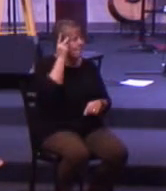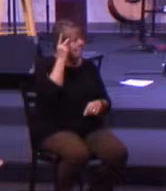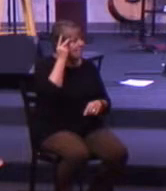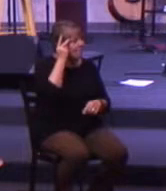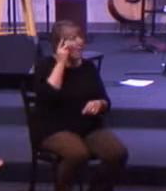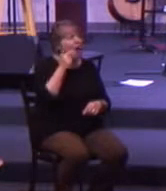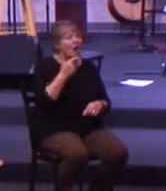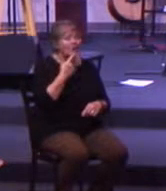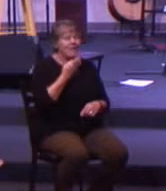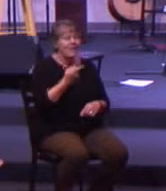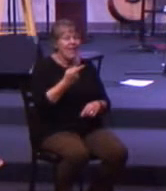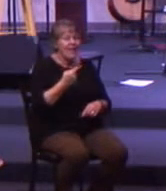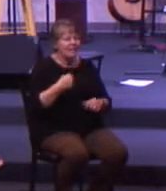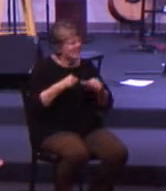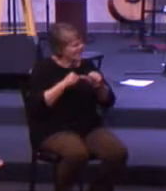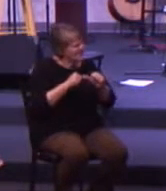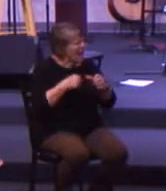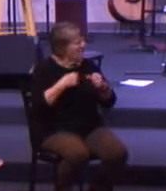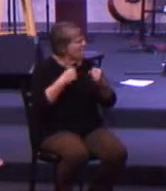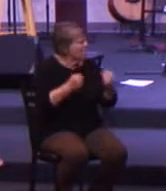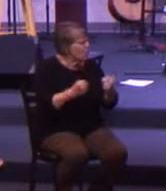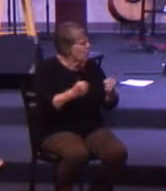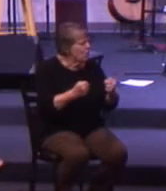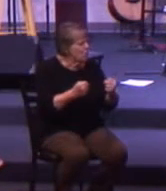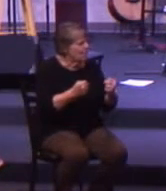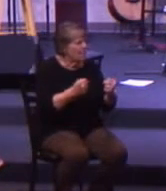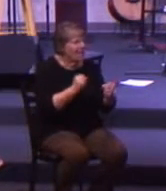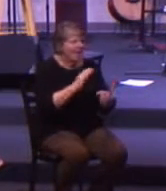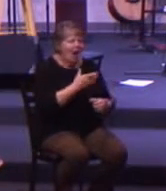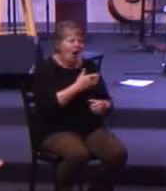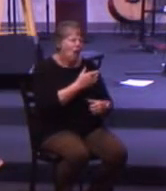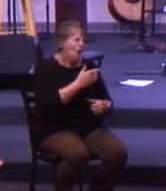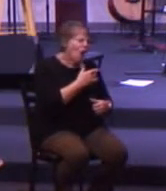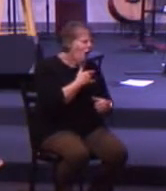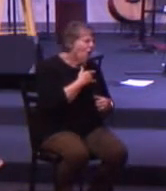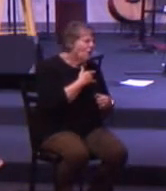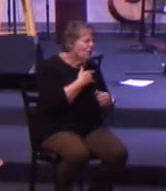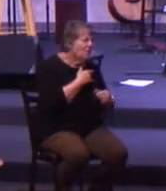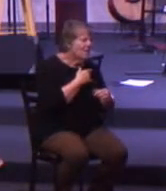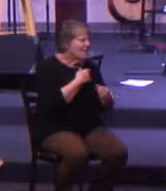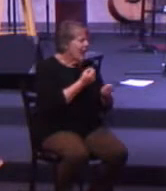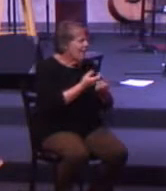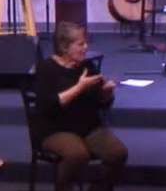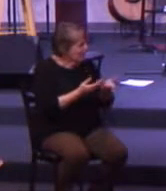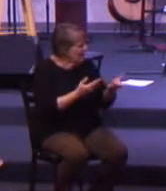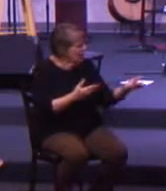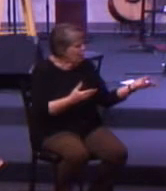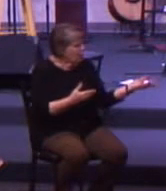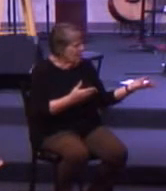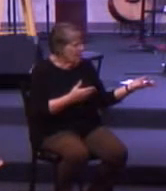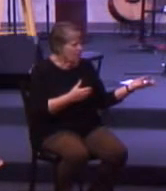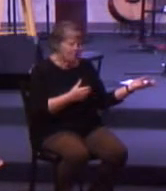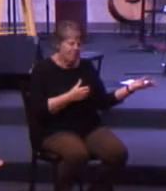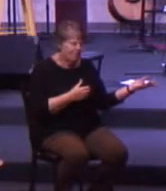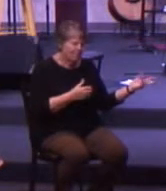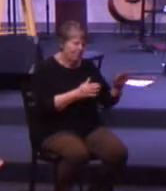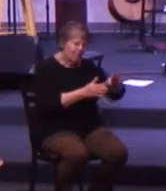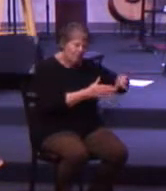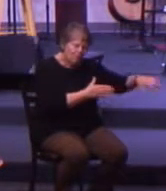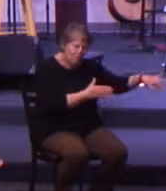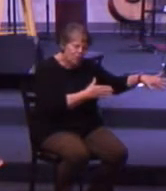our body and our heart and our broken desires. No, but I got to stand firm and choose to continue to